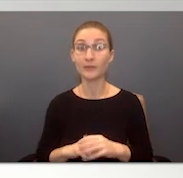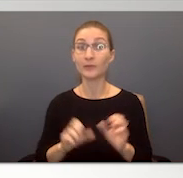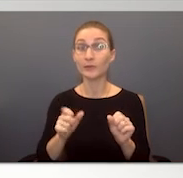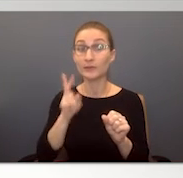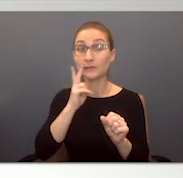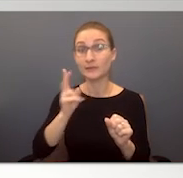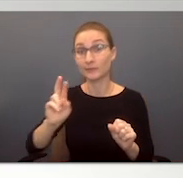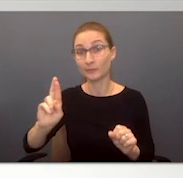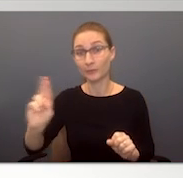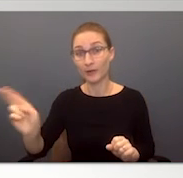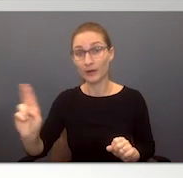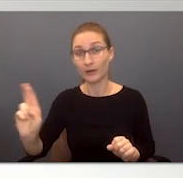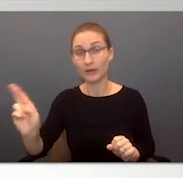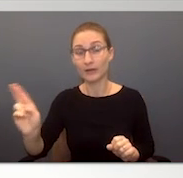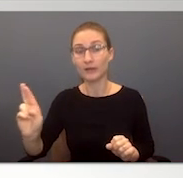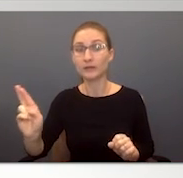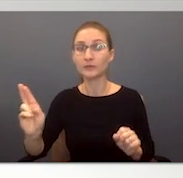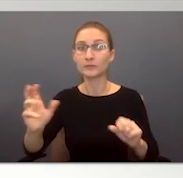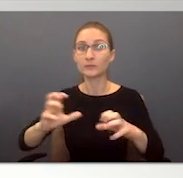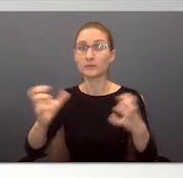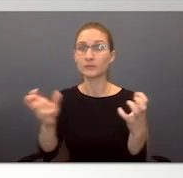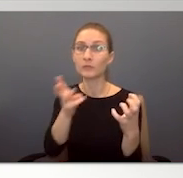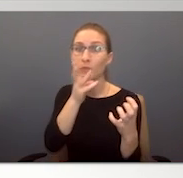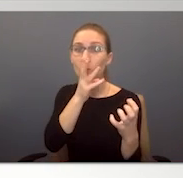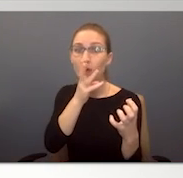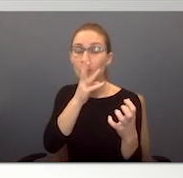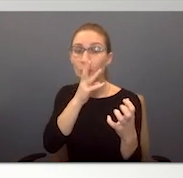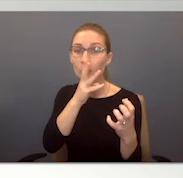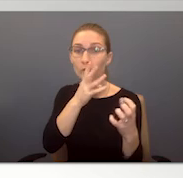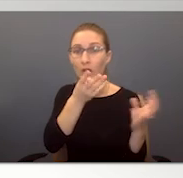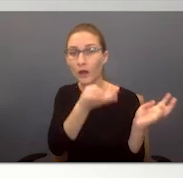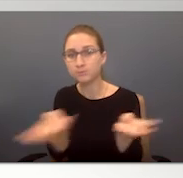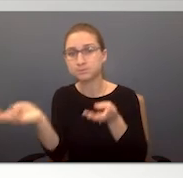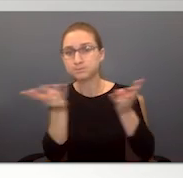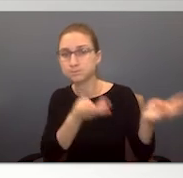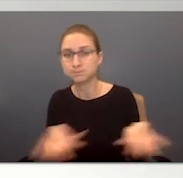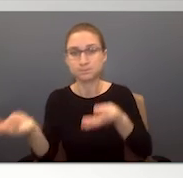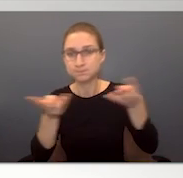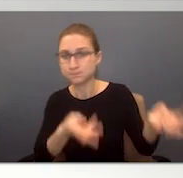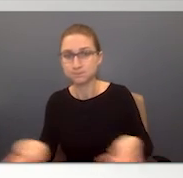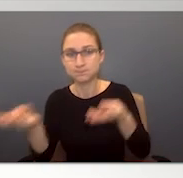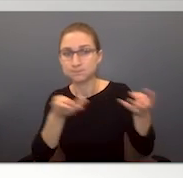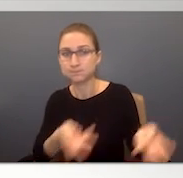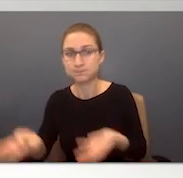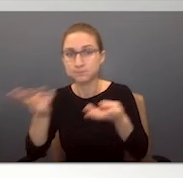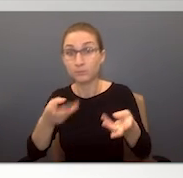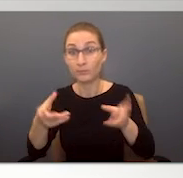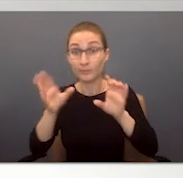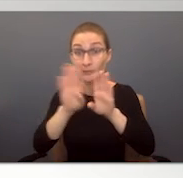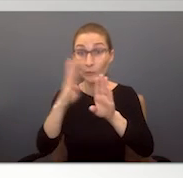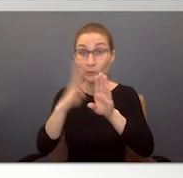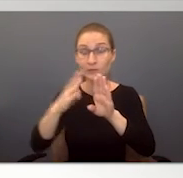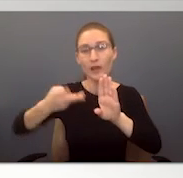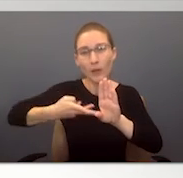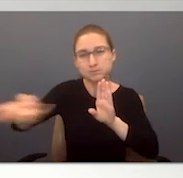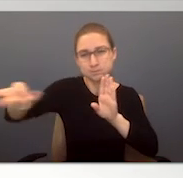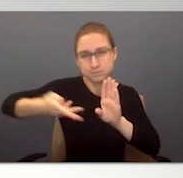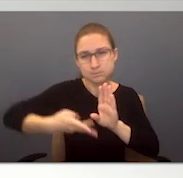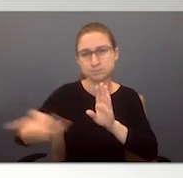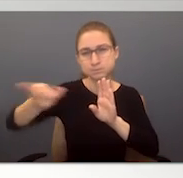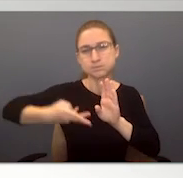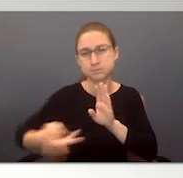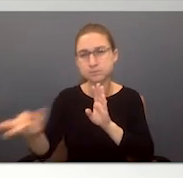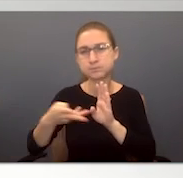I had that picture is if you can see on the right-hand side, all that water was coming out. When we came home, that water was just gushing out of those